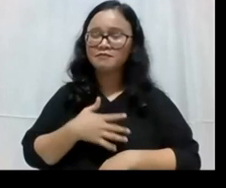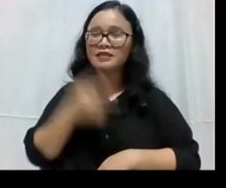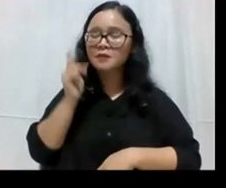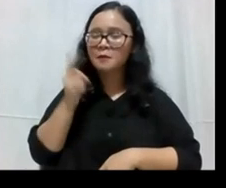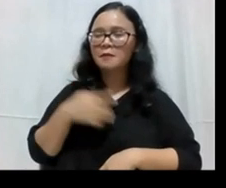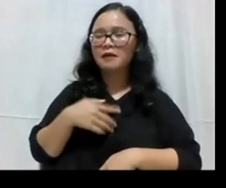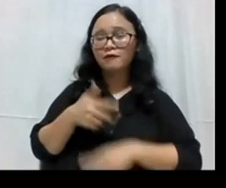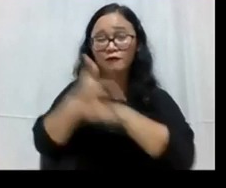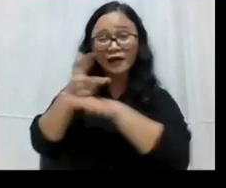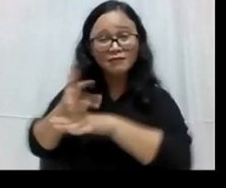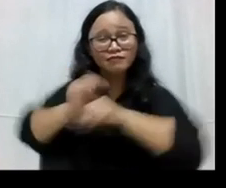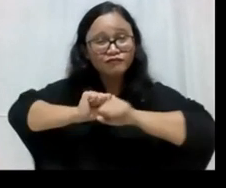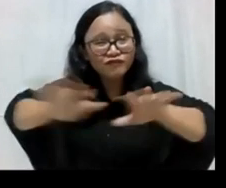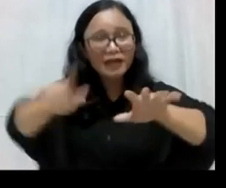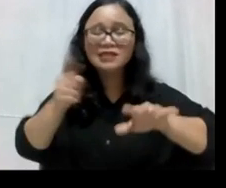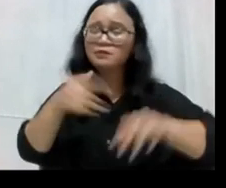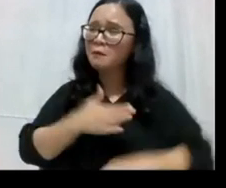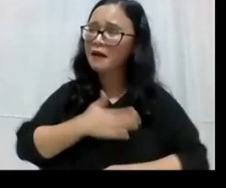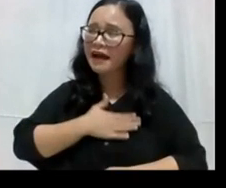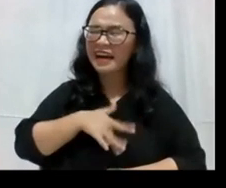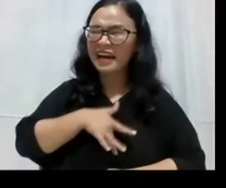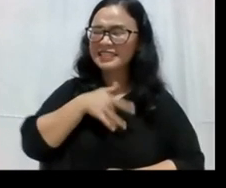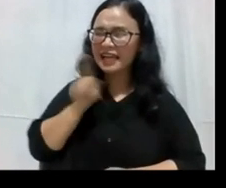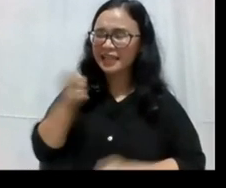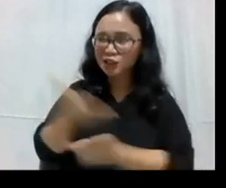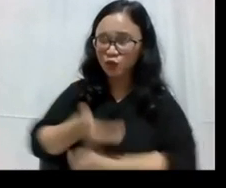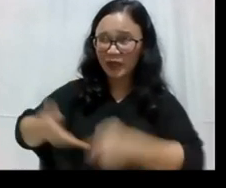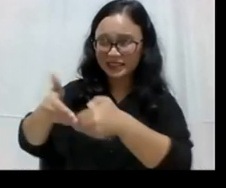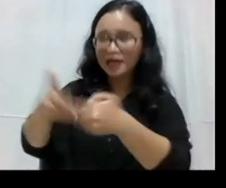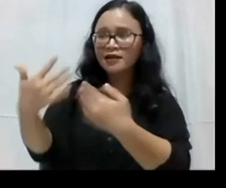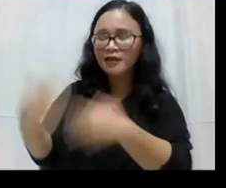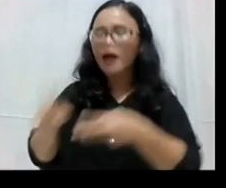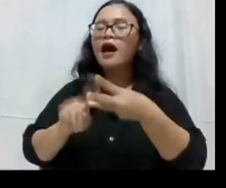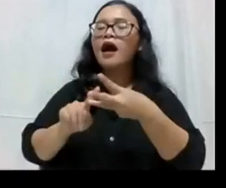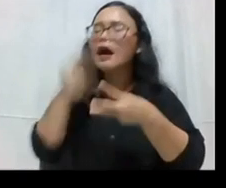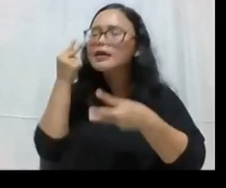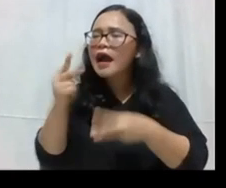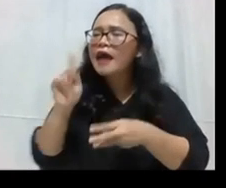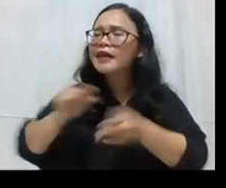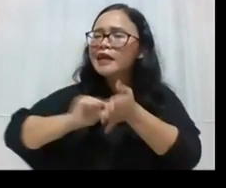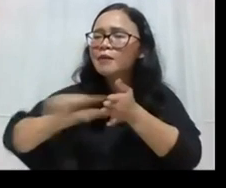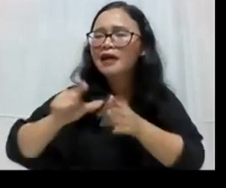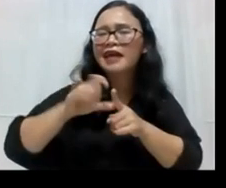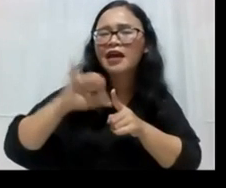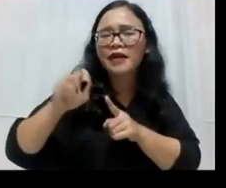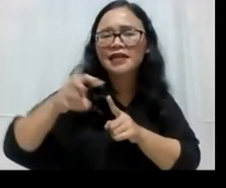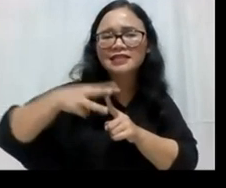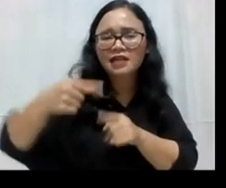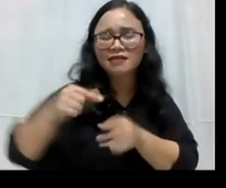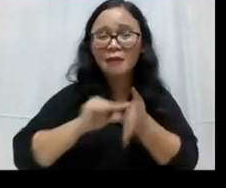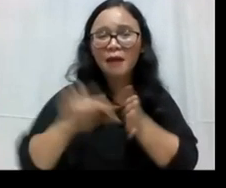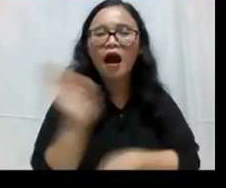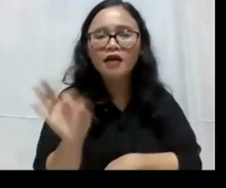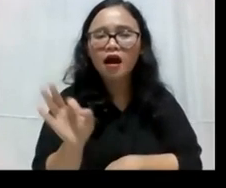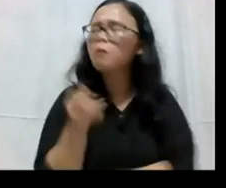patients? And why is one of the director anonymous? Okay, so I think the second question I just